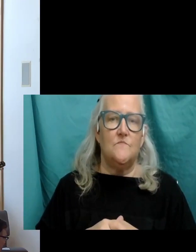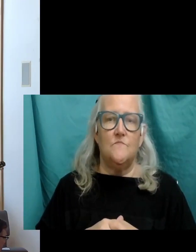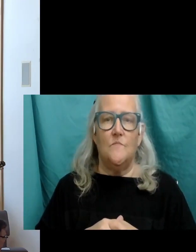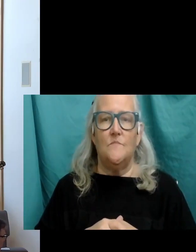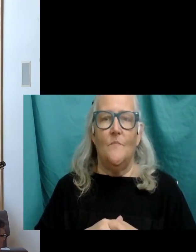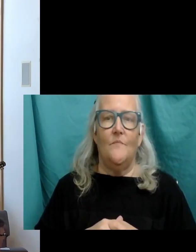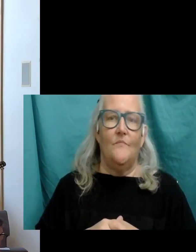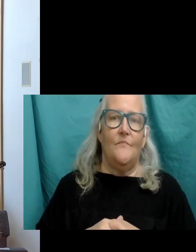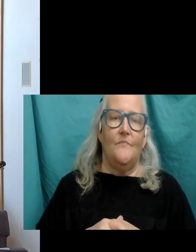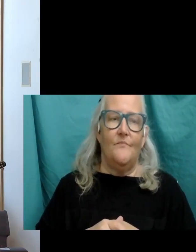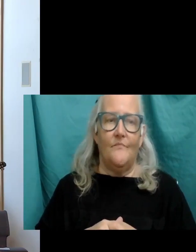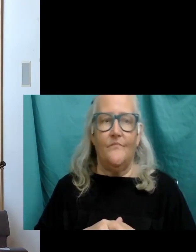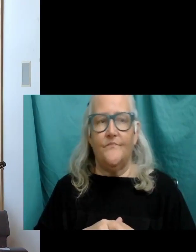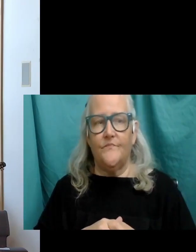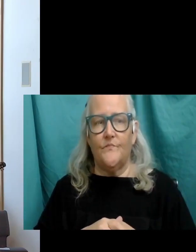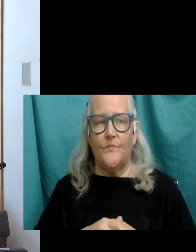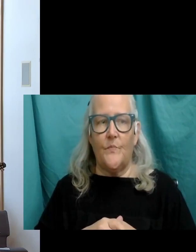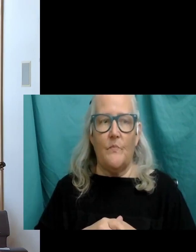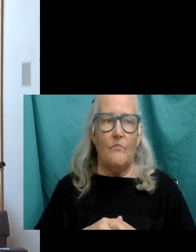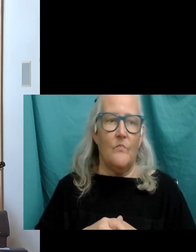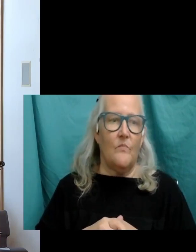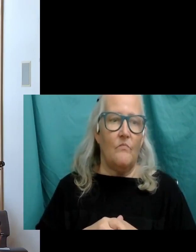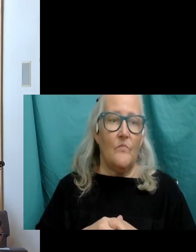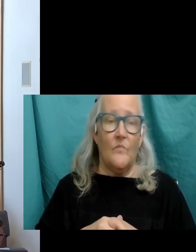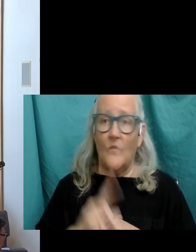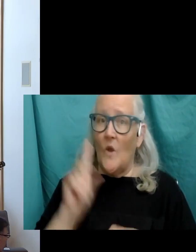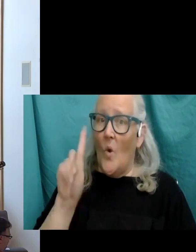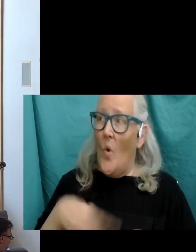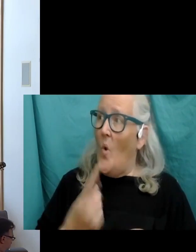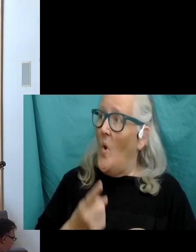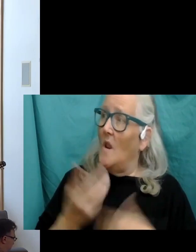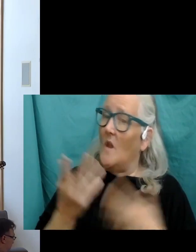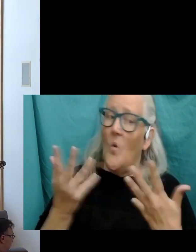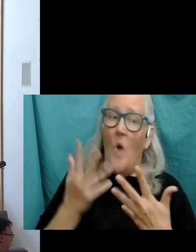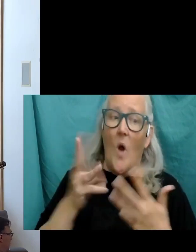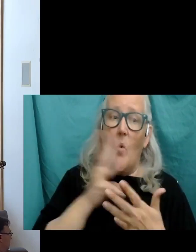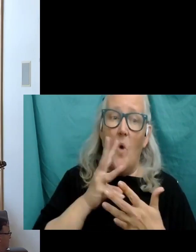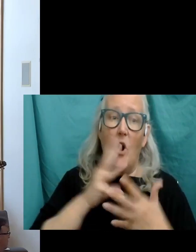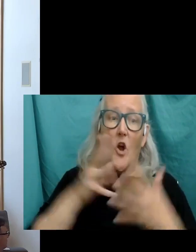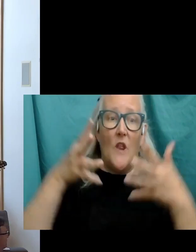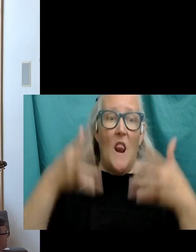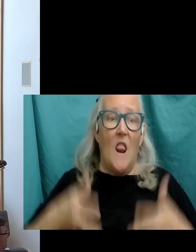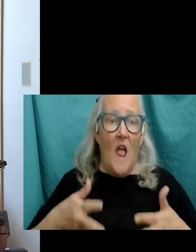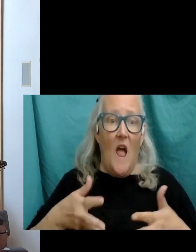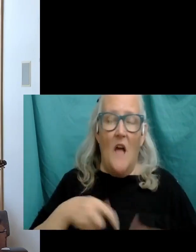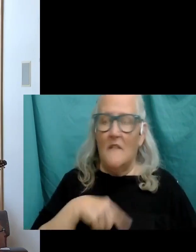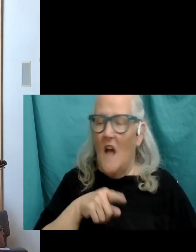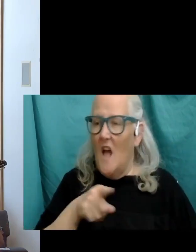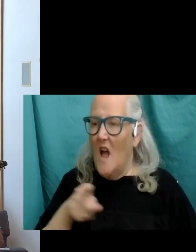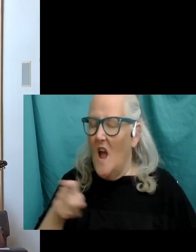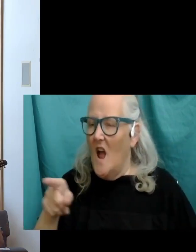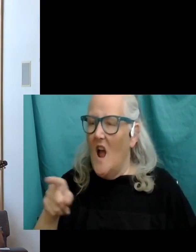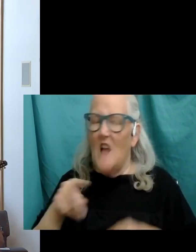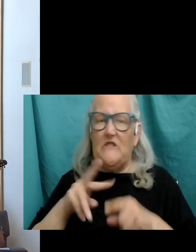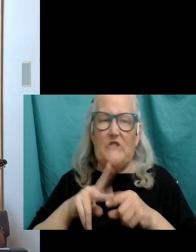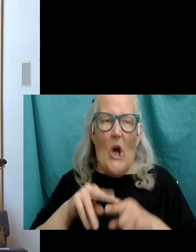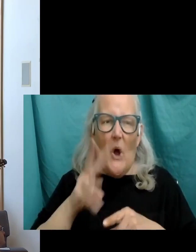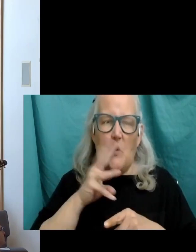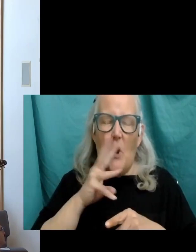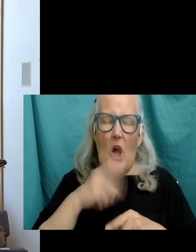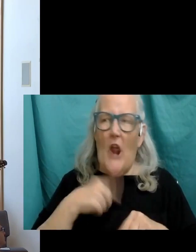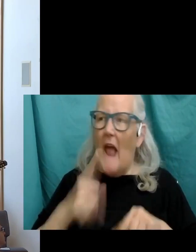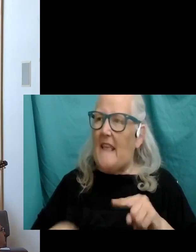If the only water left is but salt to wound my thirst, I will drink